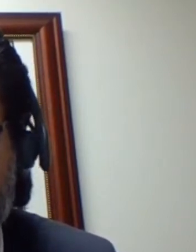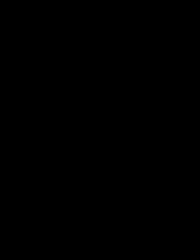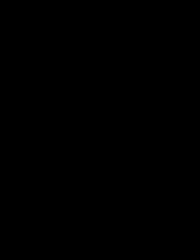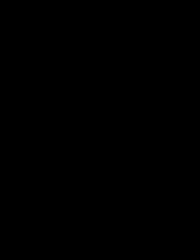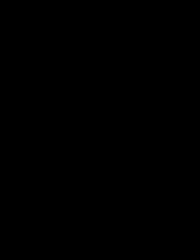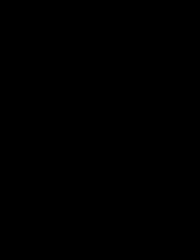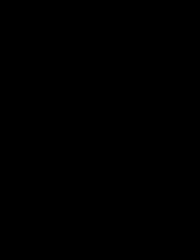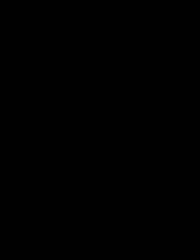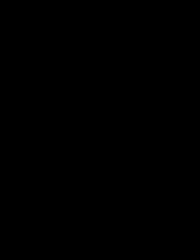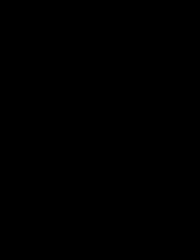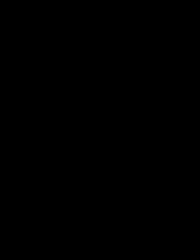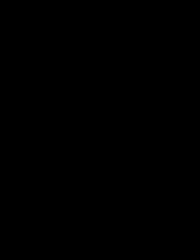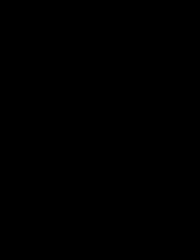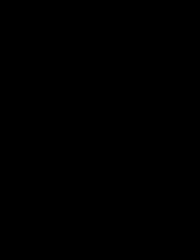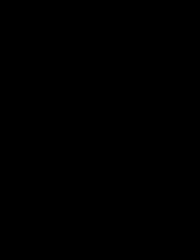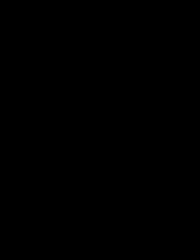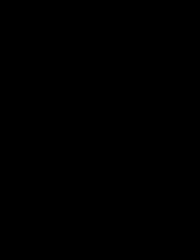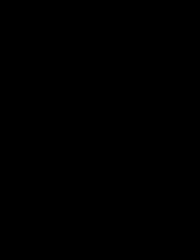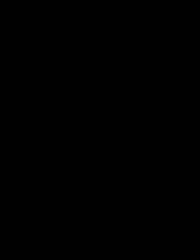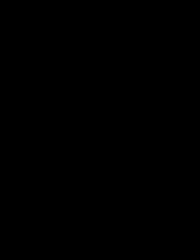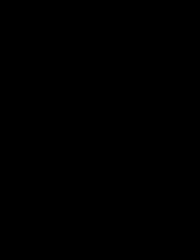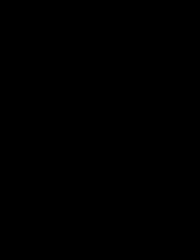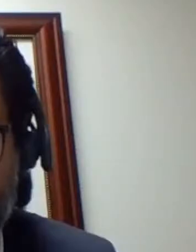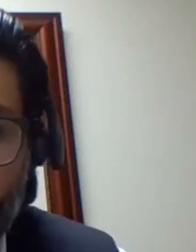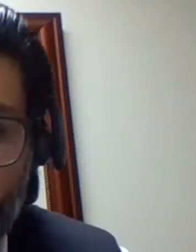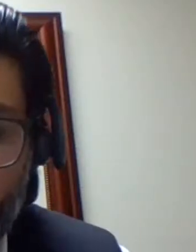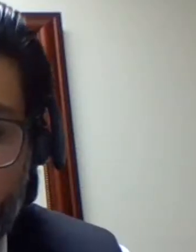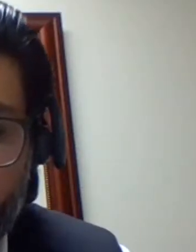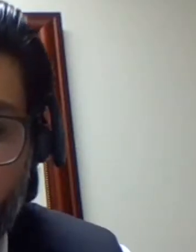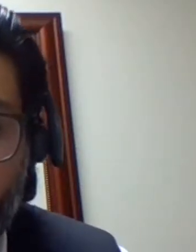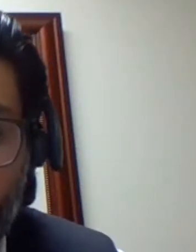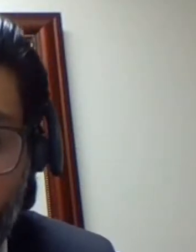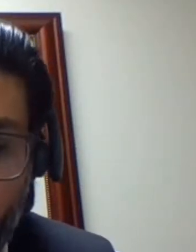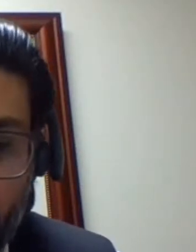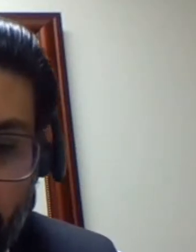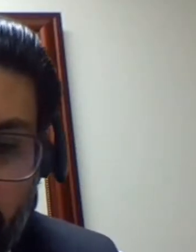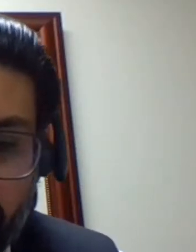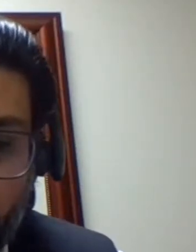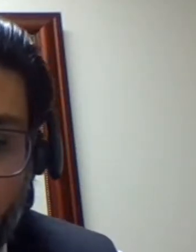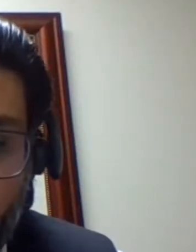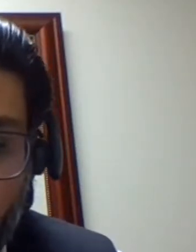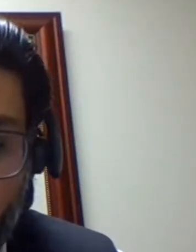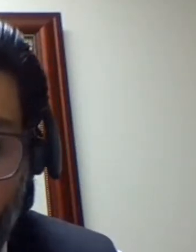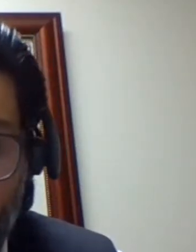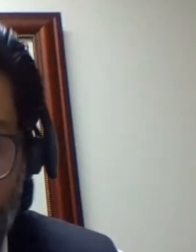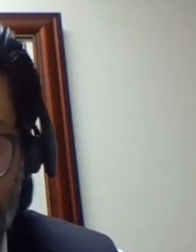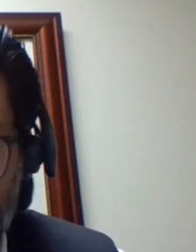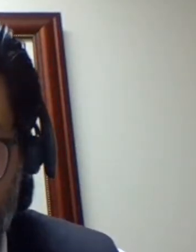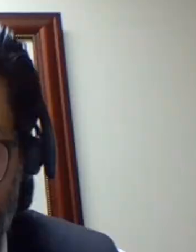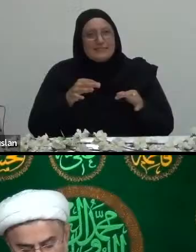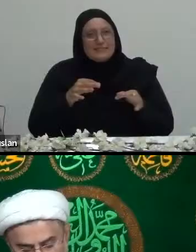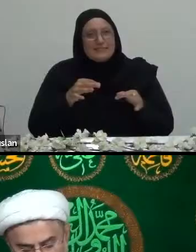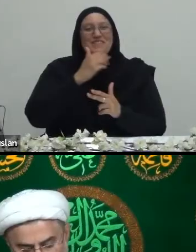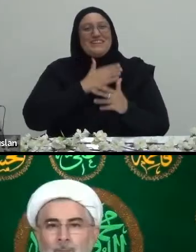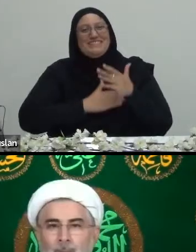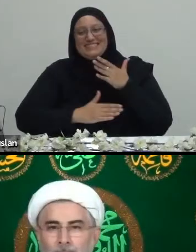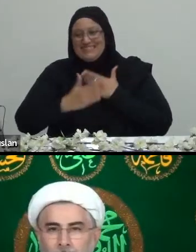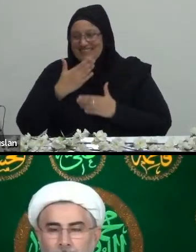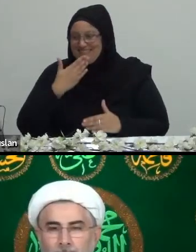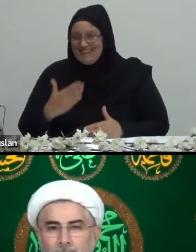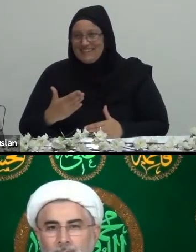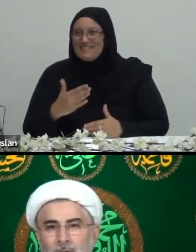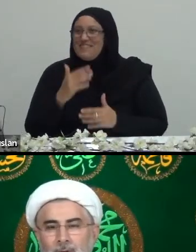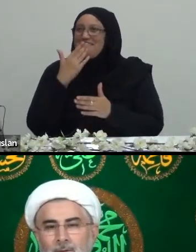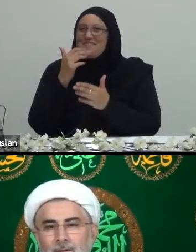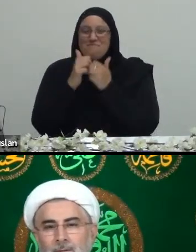update, which happened at the very, very wrong time. So my apologies to keeping everybody waiting. Thank you, Brother